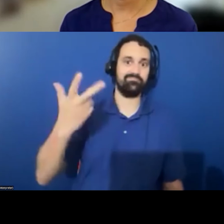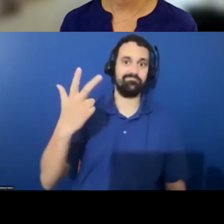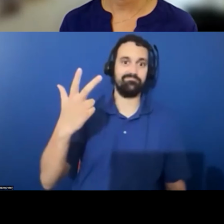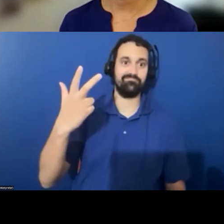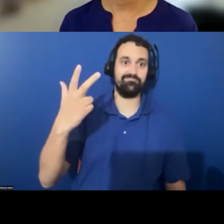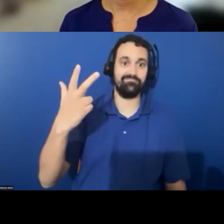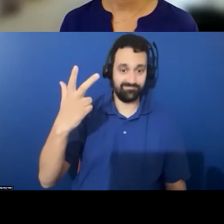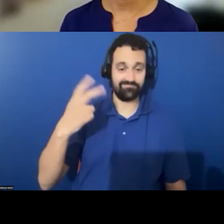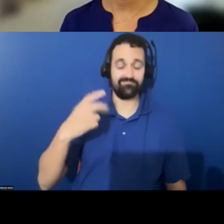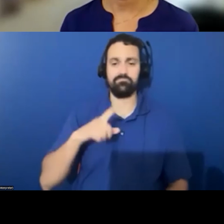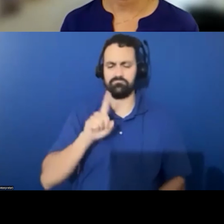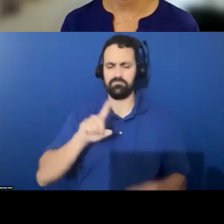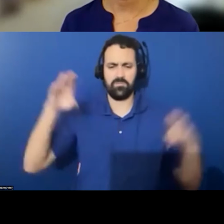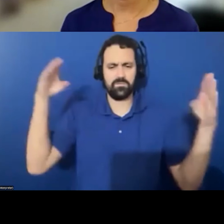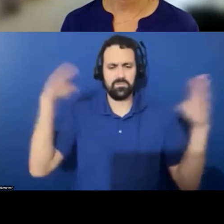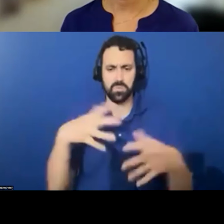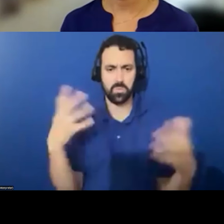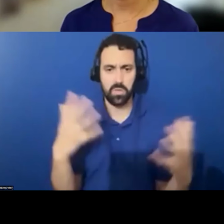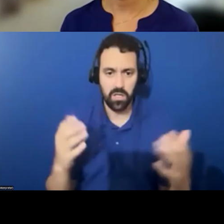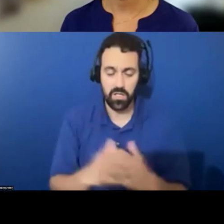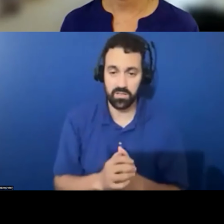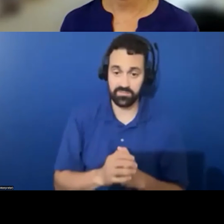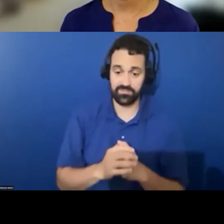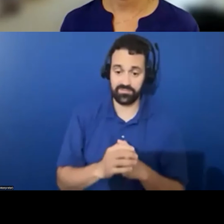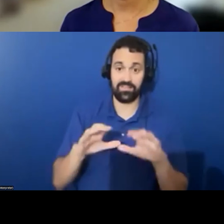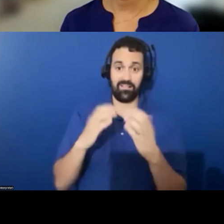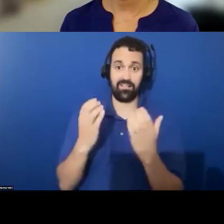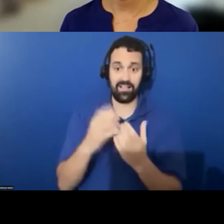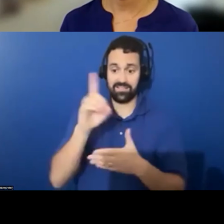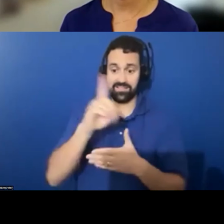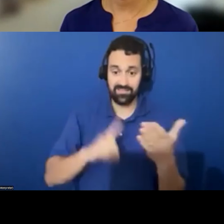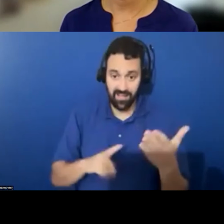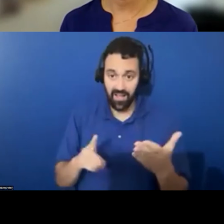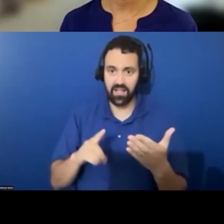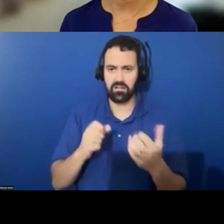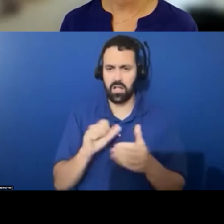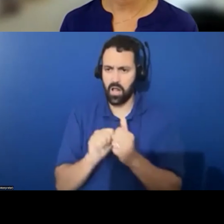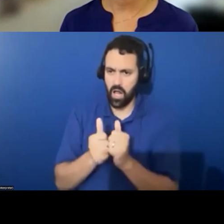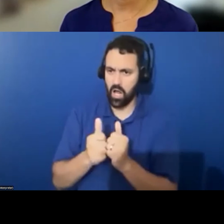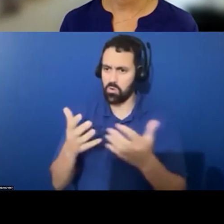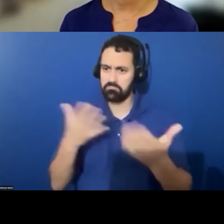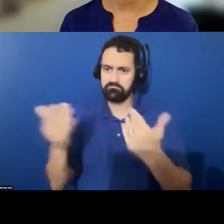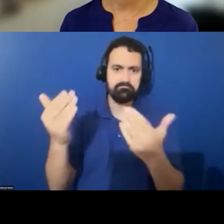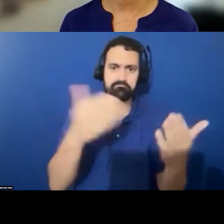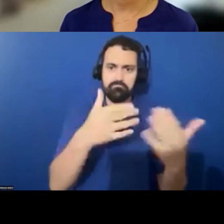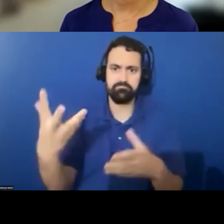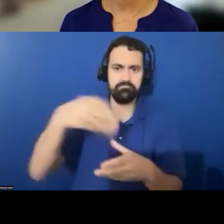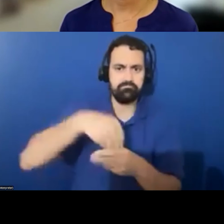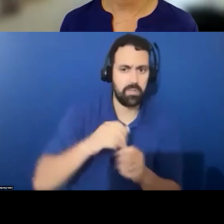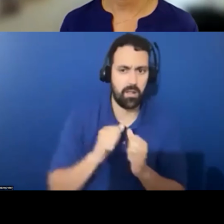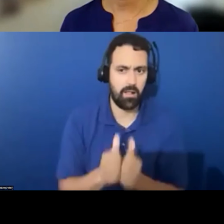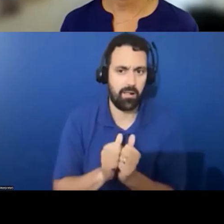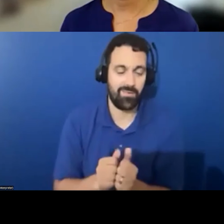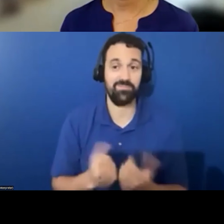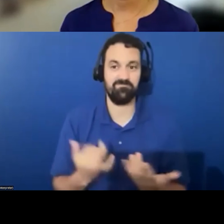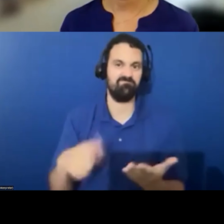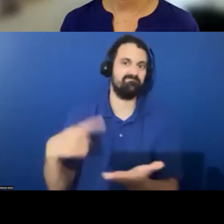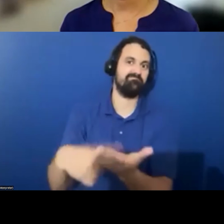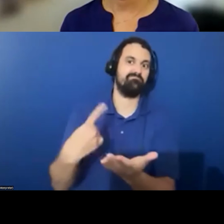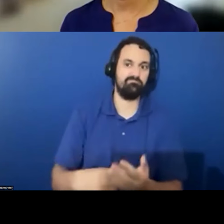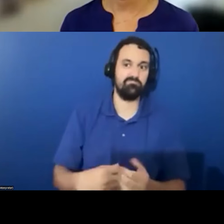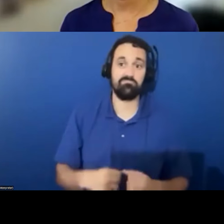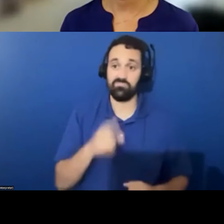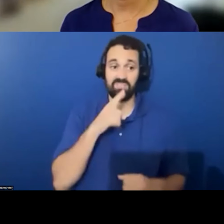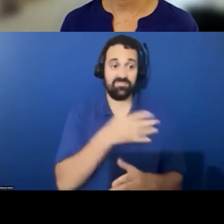on inclusive course design and accessible course design. We are joined today by our experts from